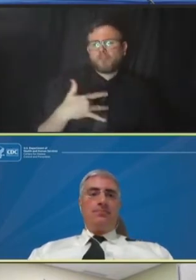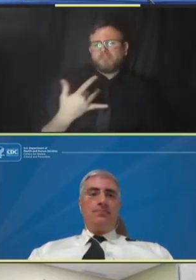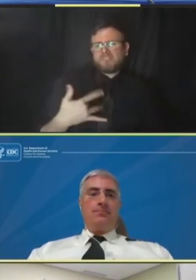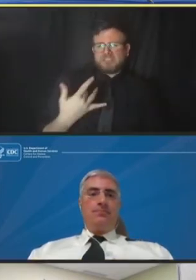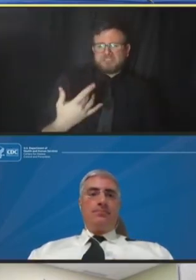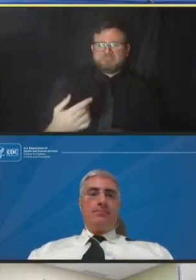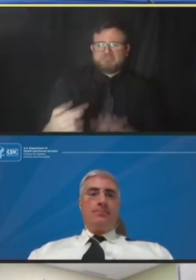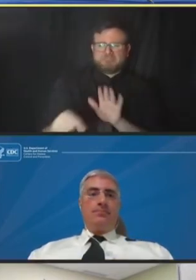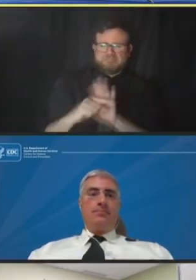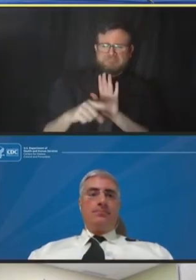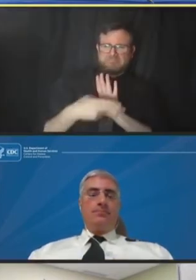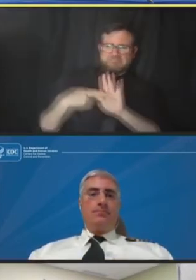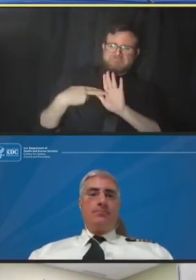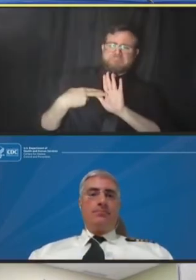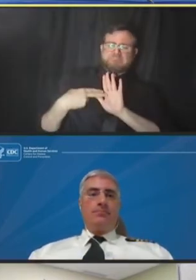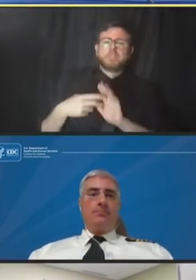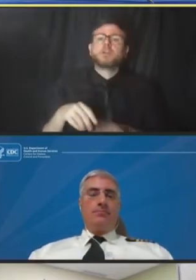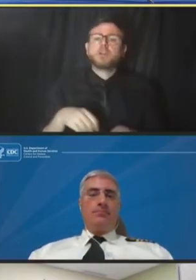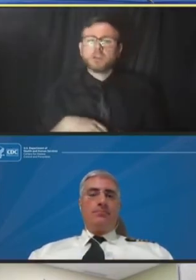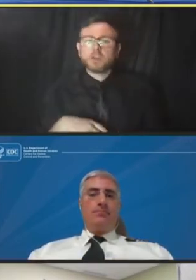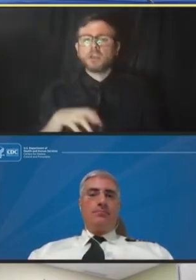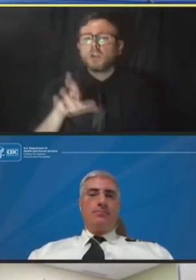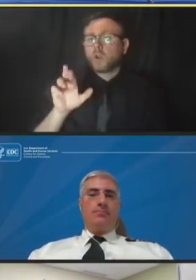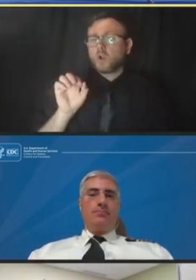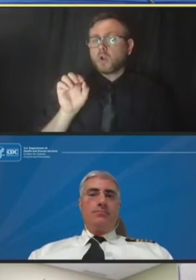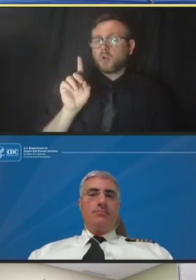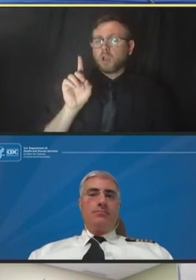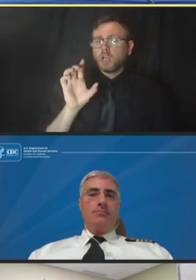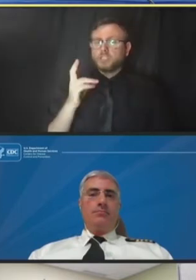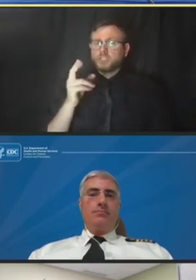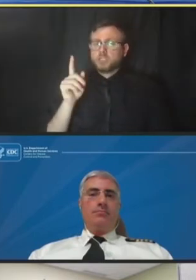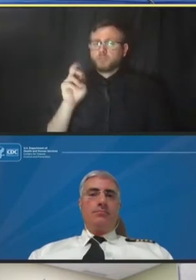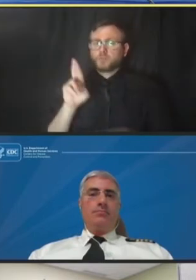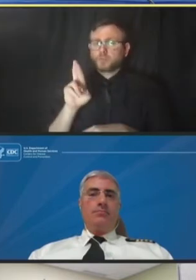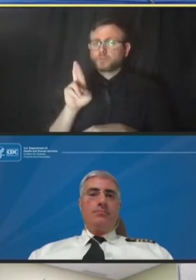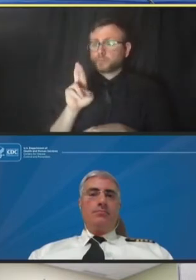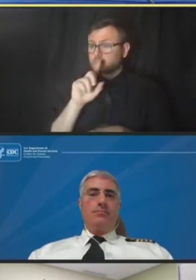And did I see Rob Schechter has a question online?